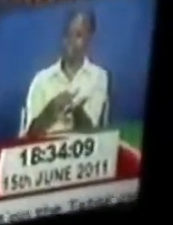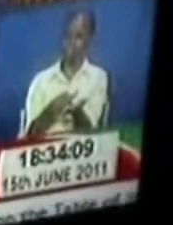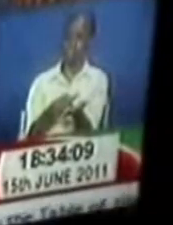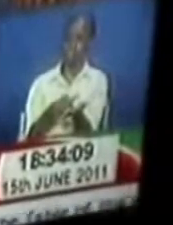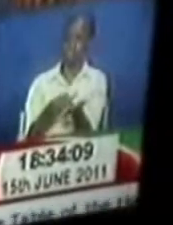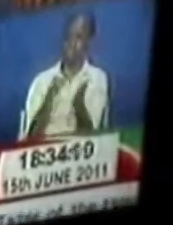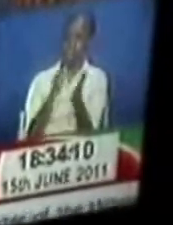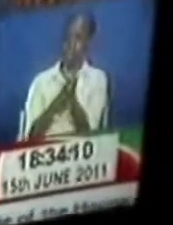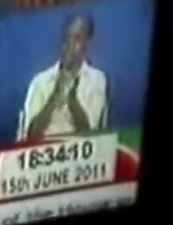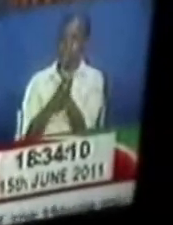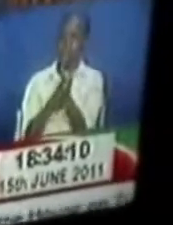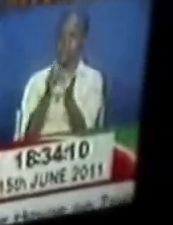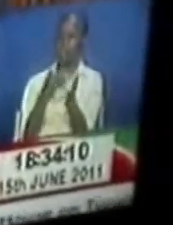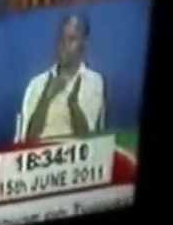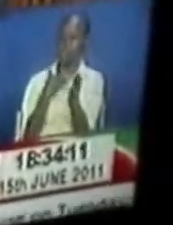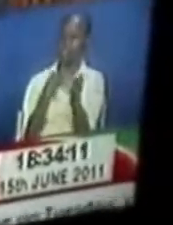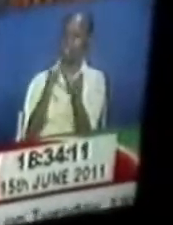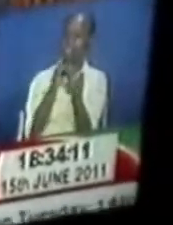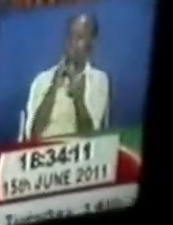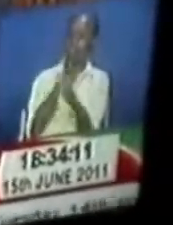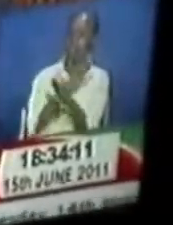in casting aspersions